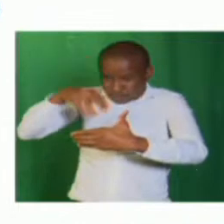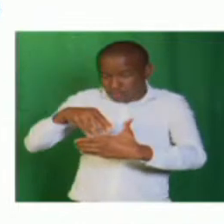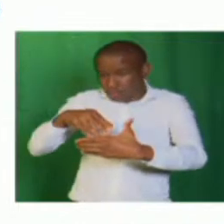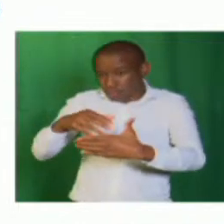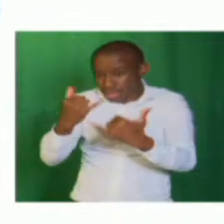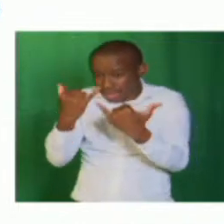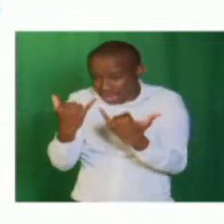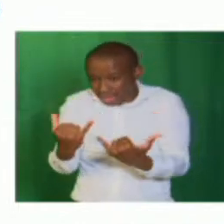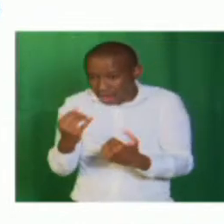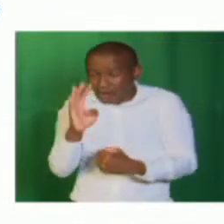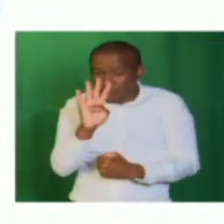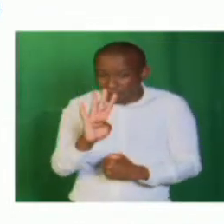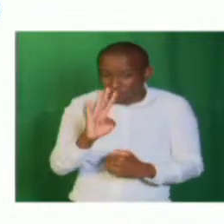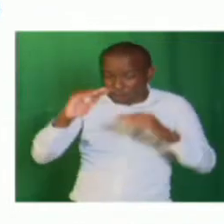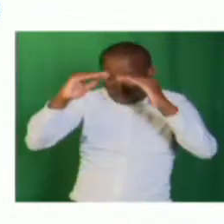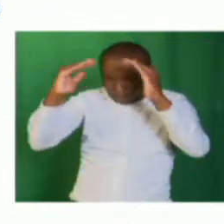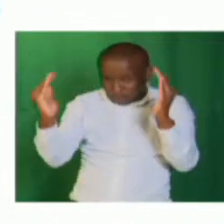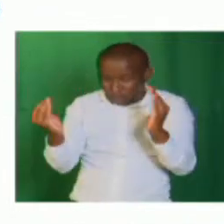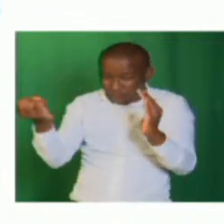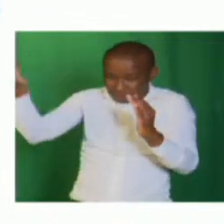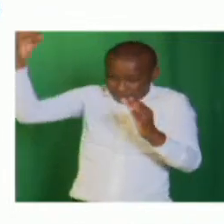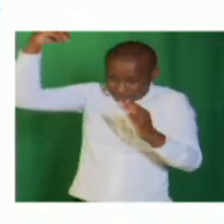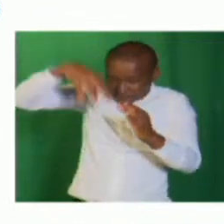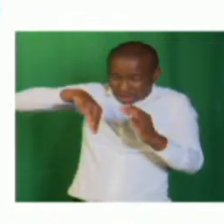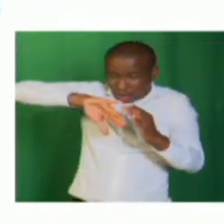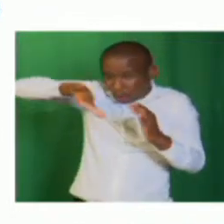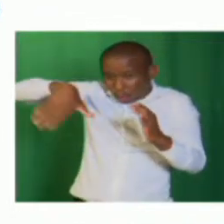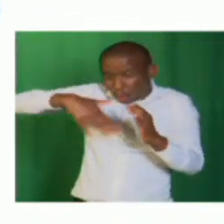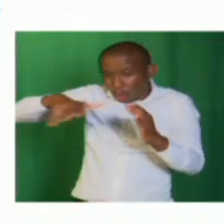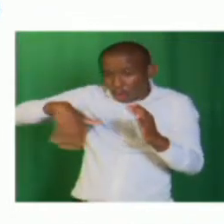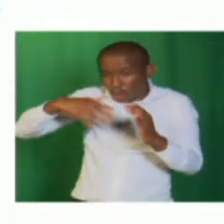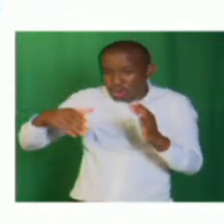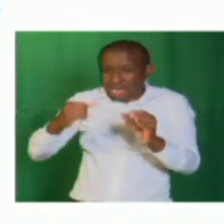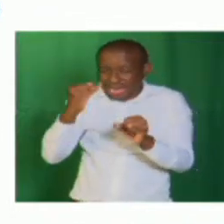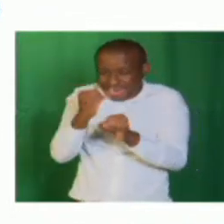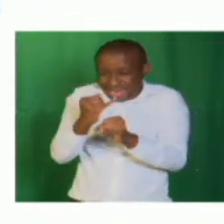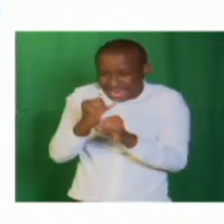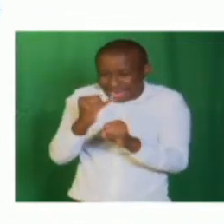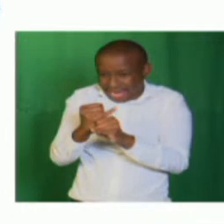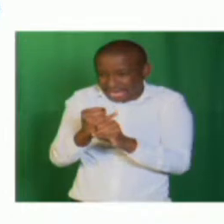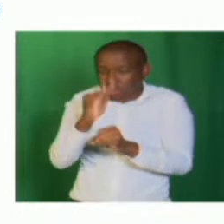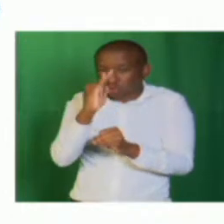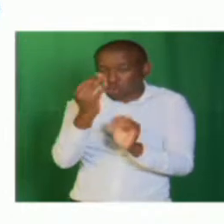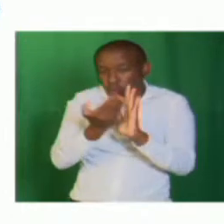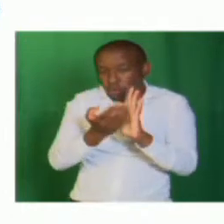then be 4 into the